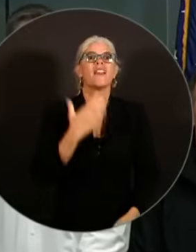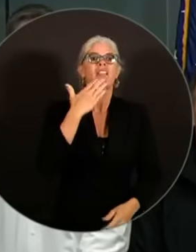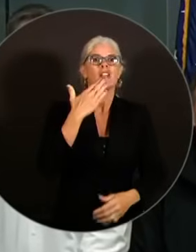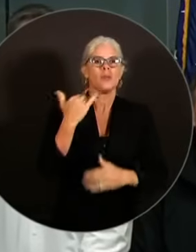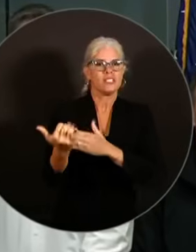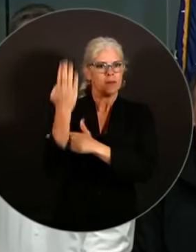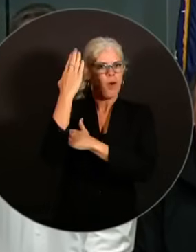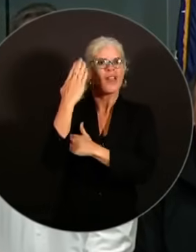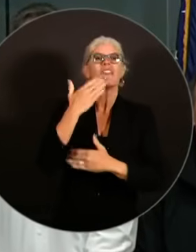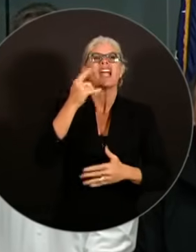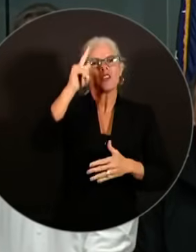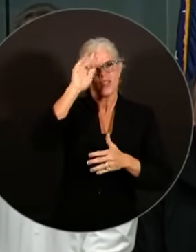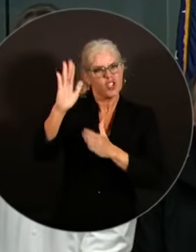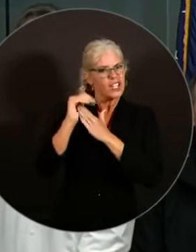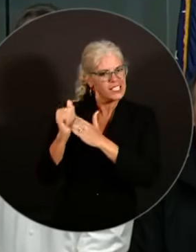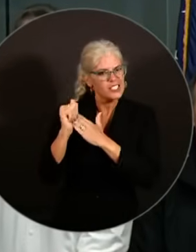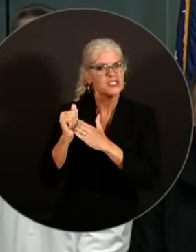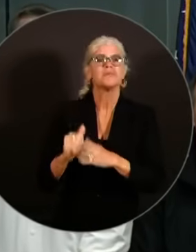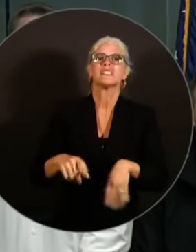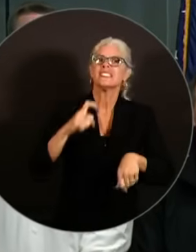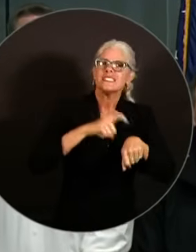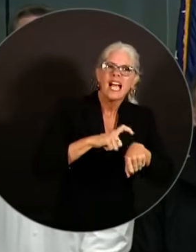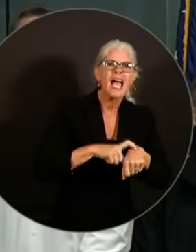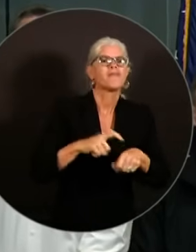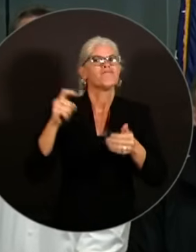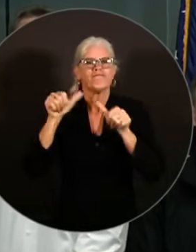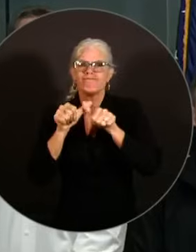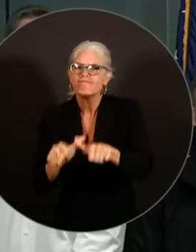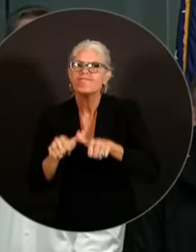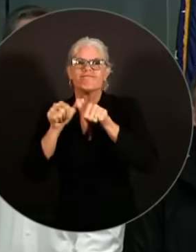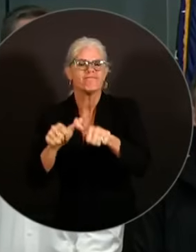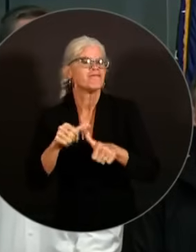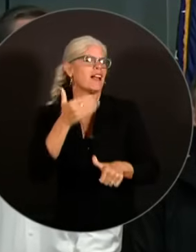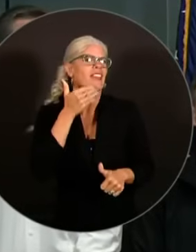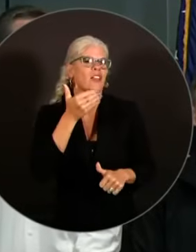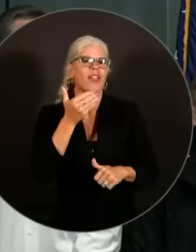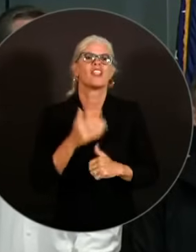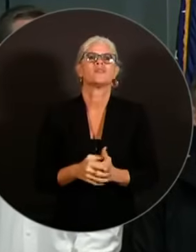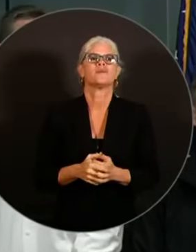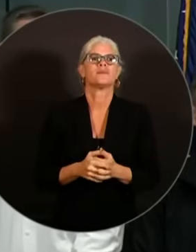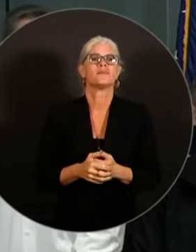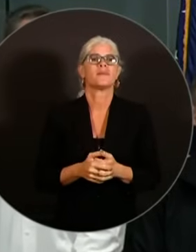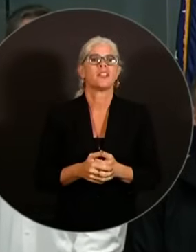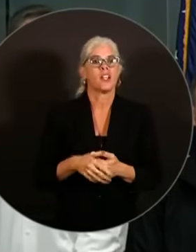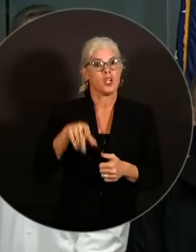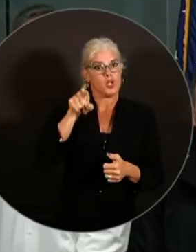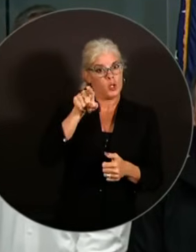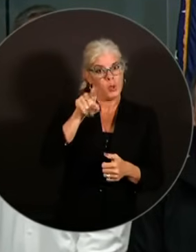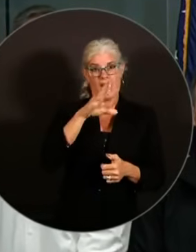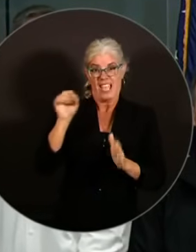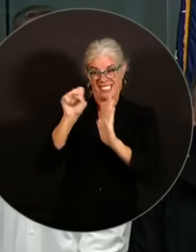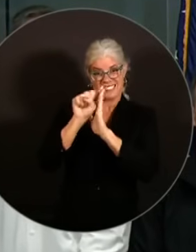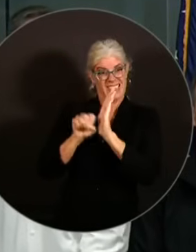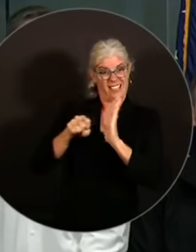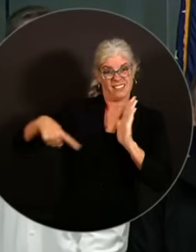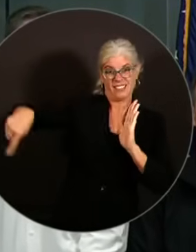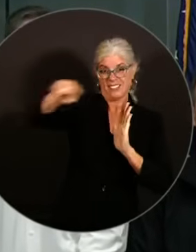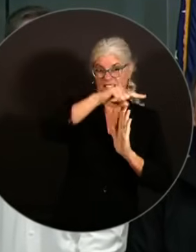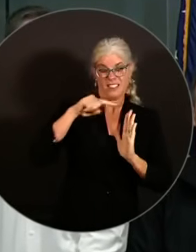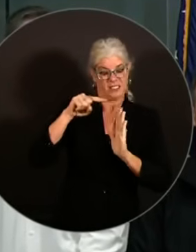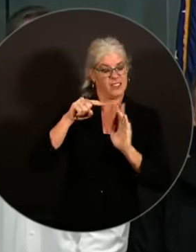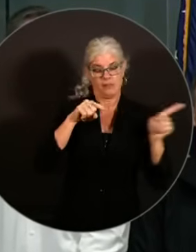leadership time and time again. I know you and the state emergency response team will lead the charge as we